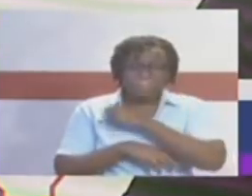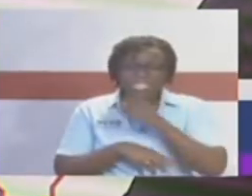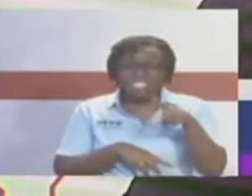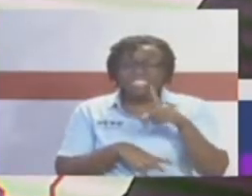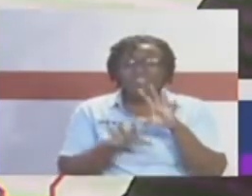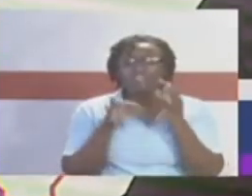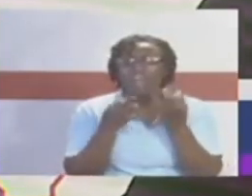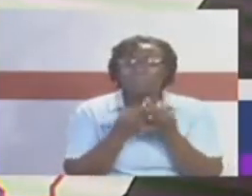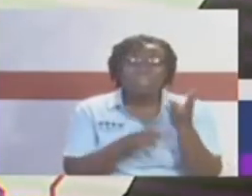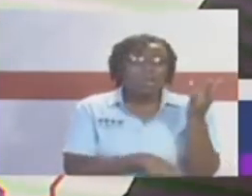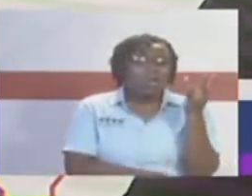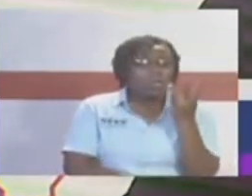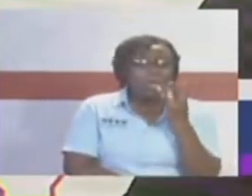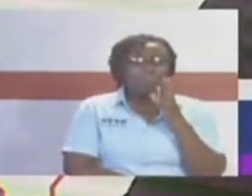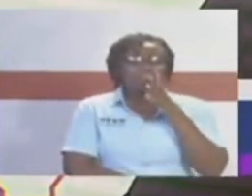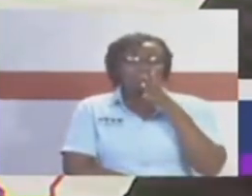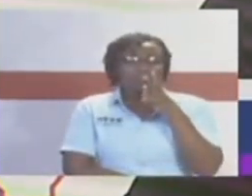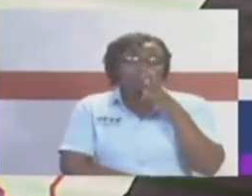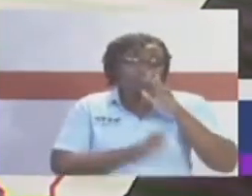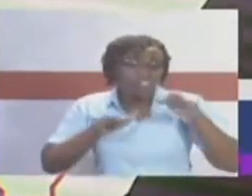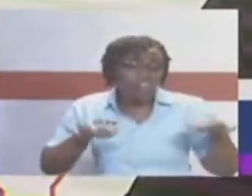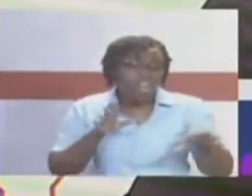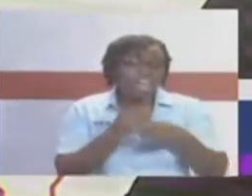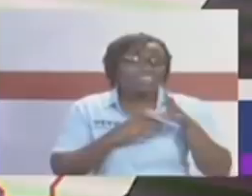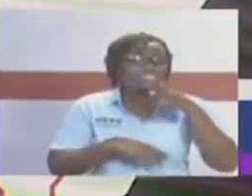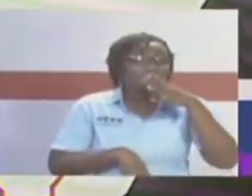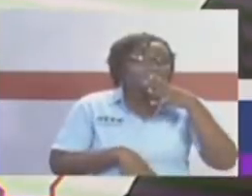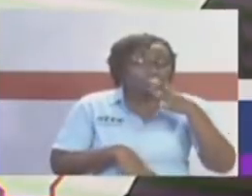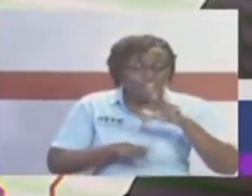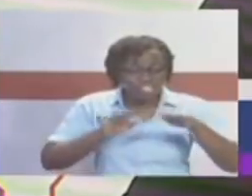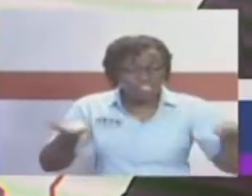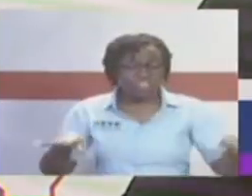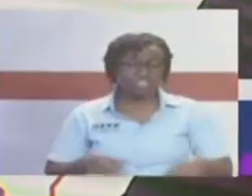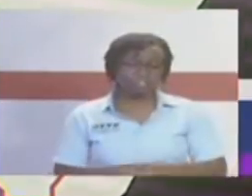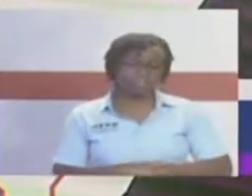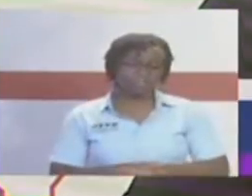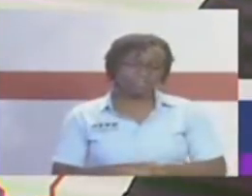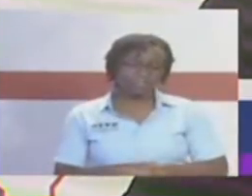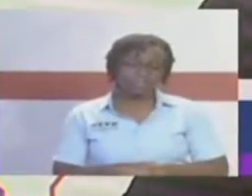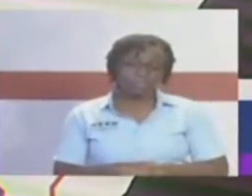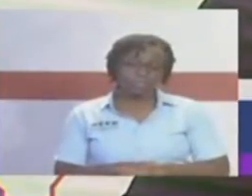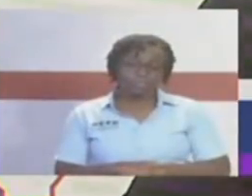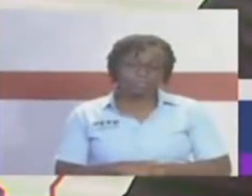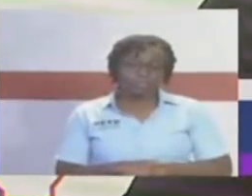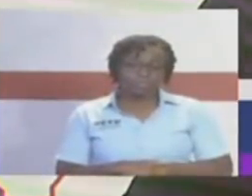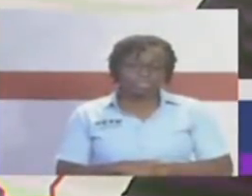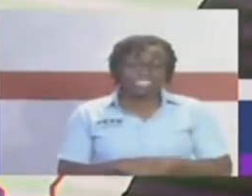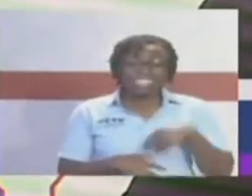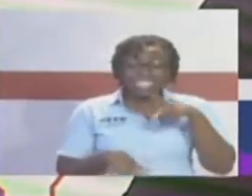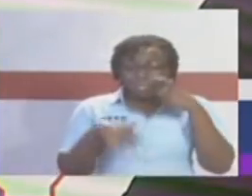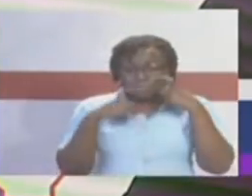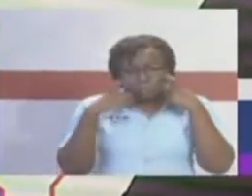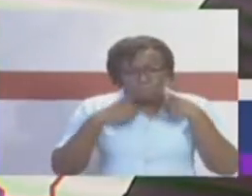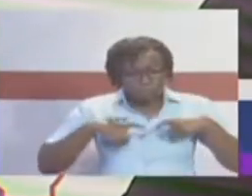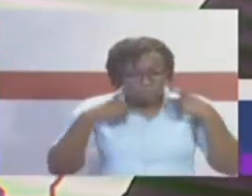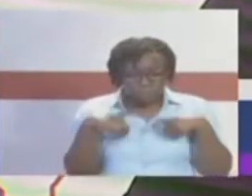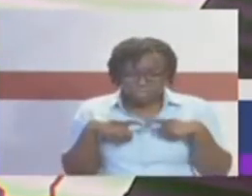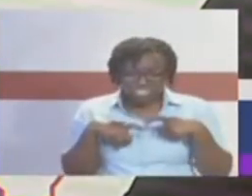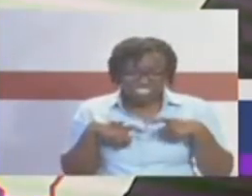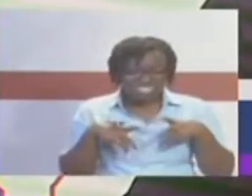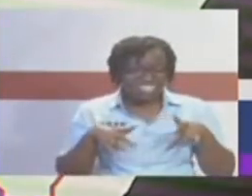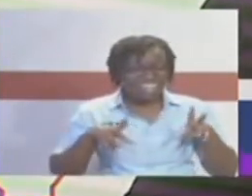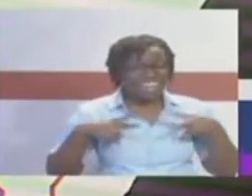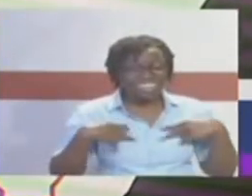grandchildren. Even though he spoke to them daily, it was not the same. The tears flowed from his eyes. He had enough and